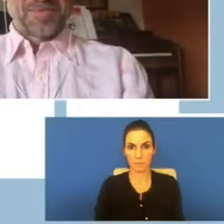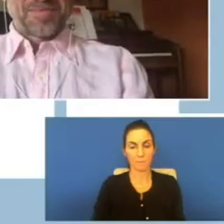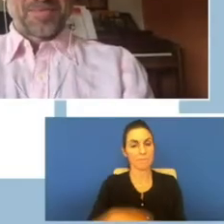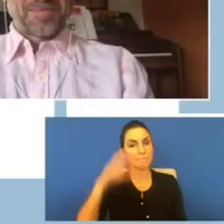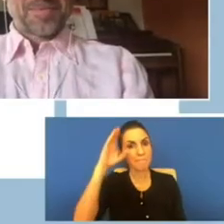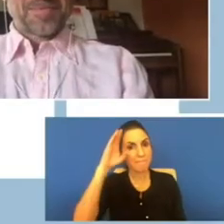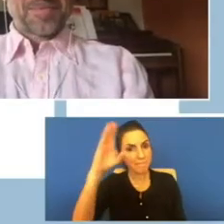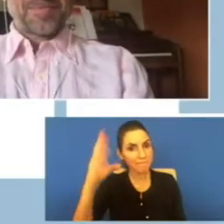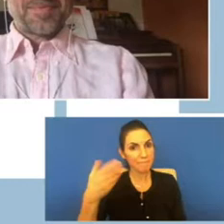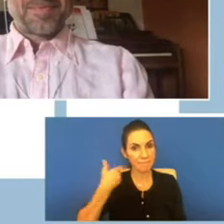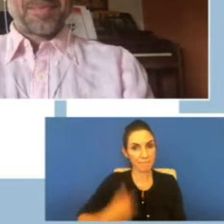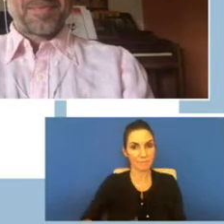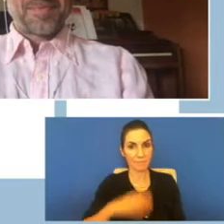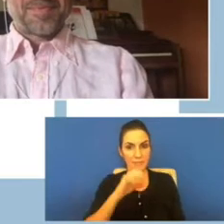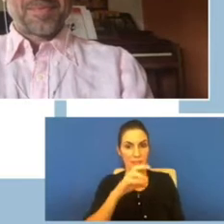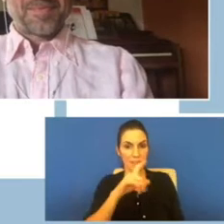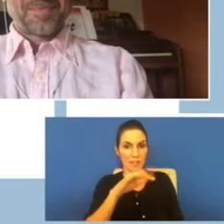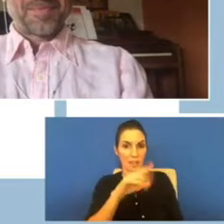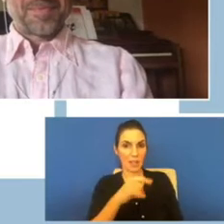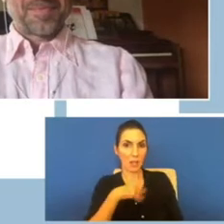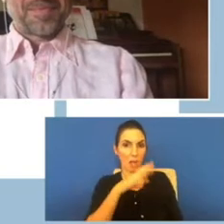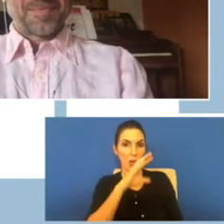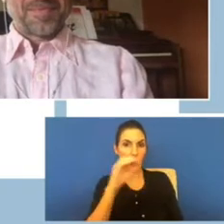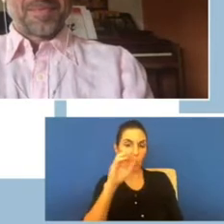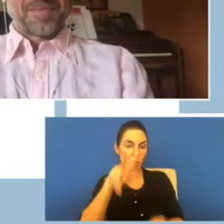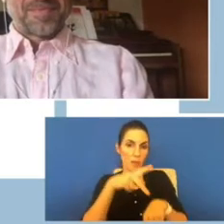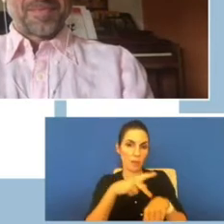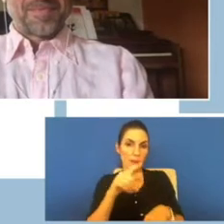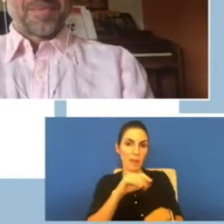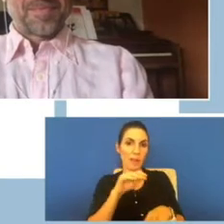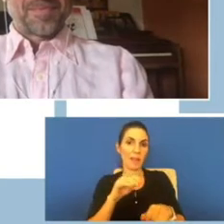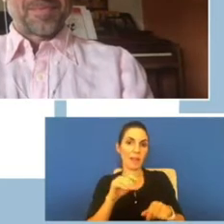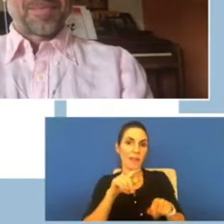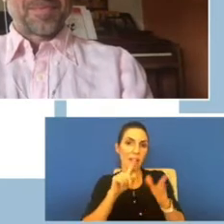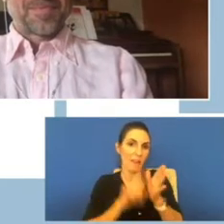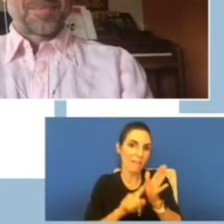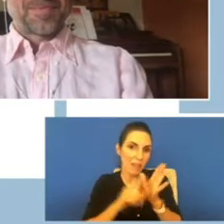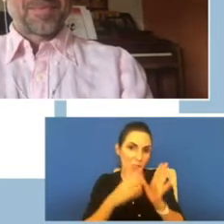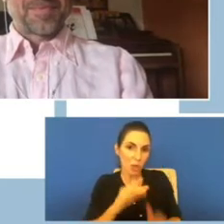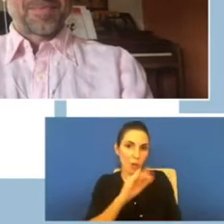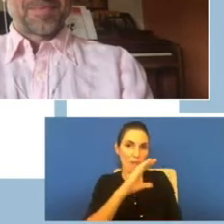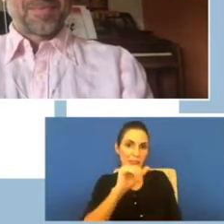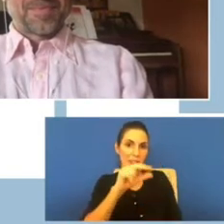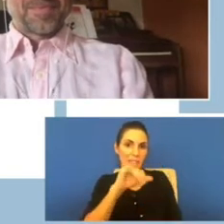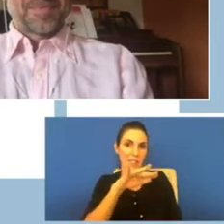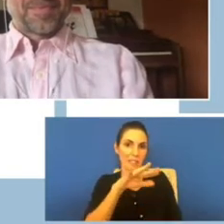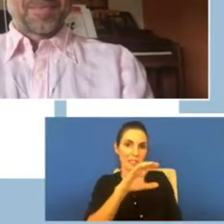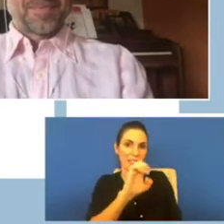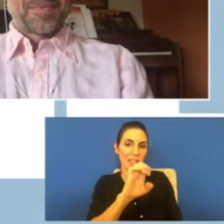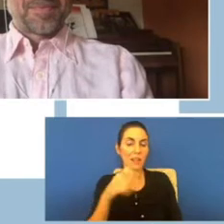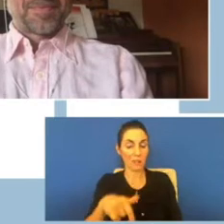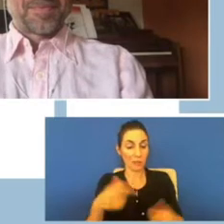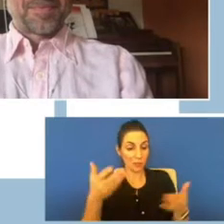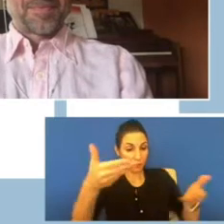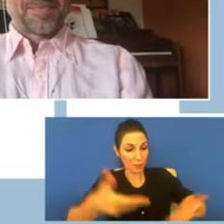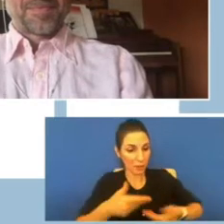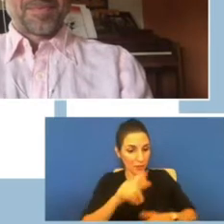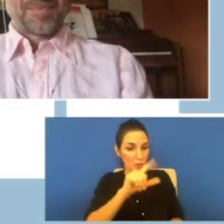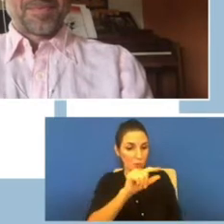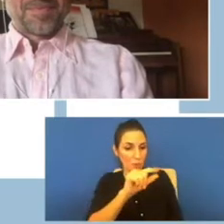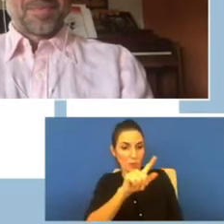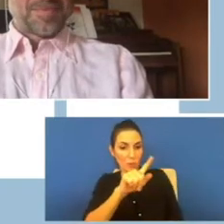Hello, I'm Cecilia Garibay, Co-Principal Investigator of CASE. I want to welcome you to Day 2 of the 2021 AISL Awardee